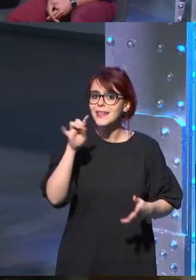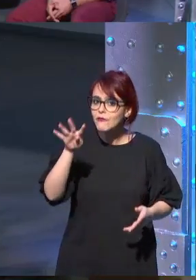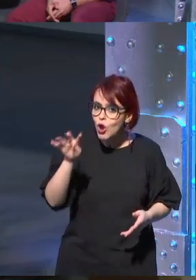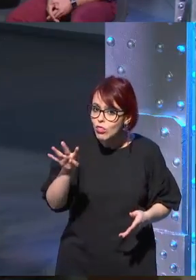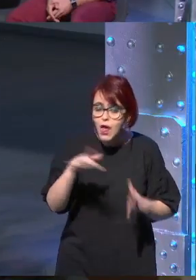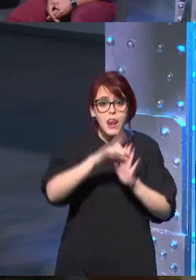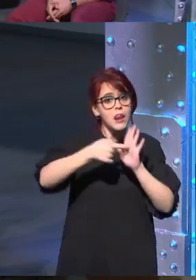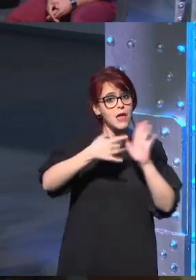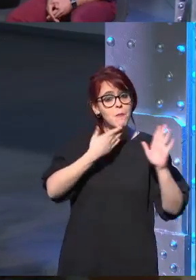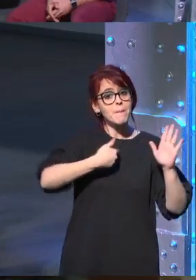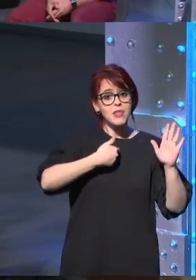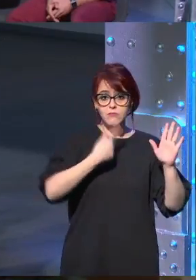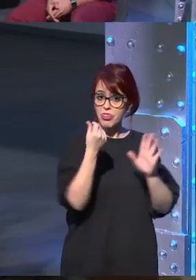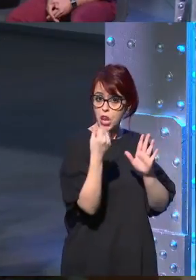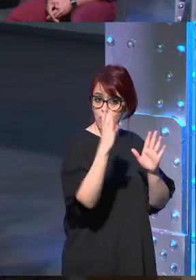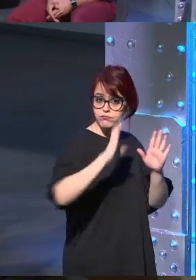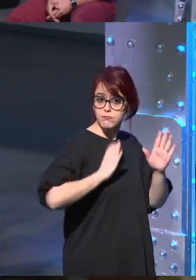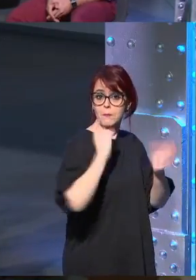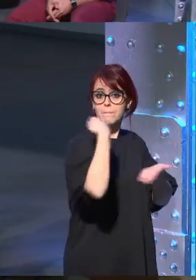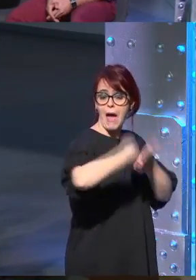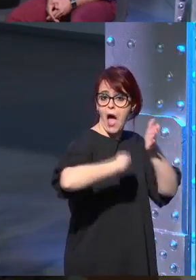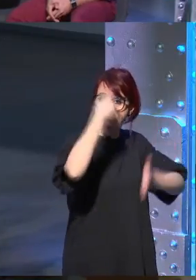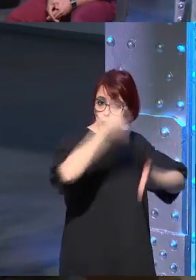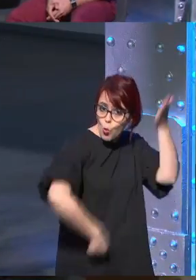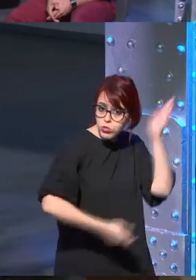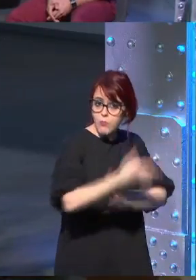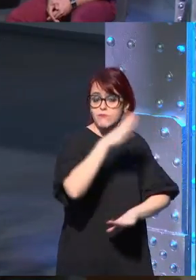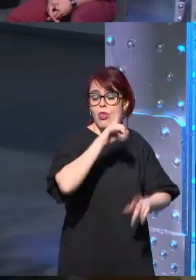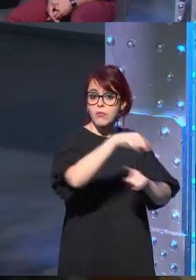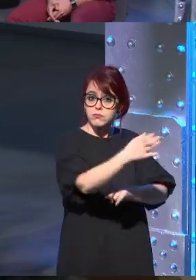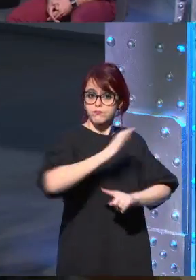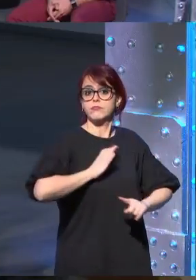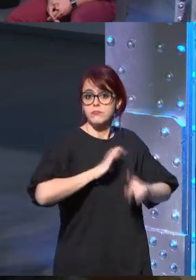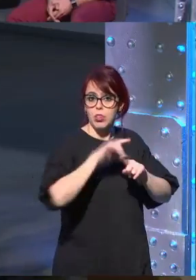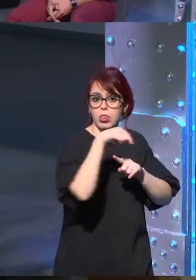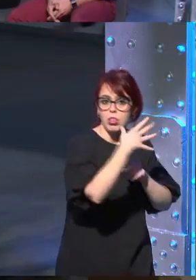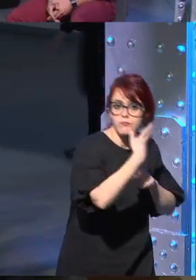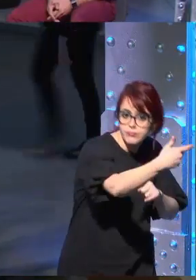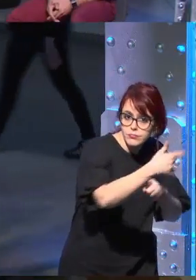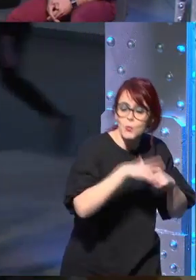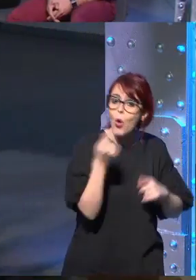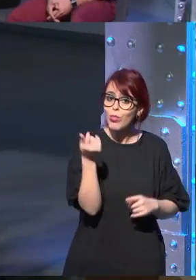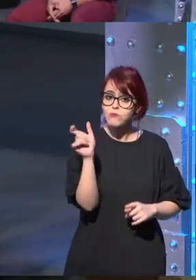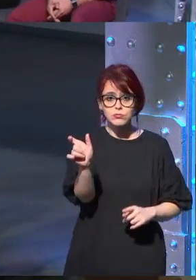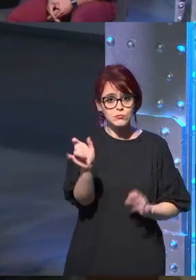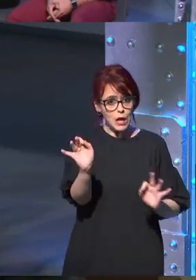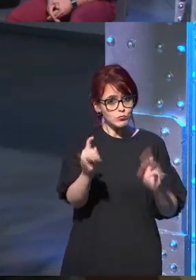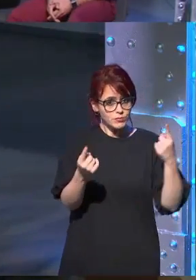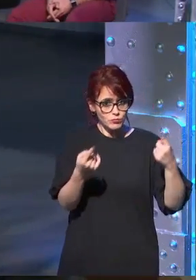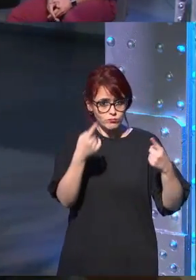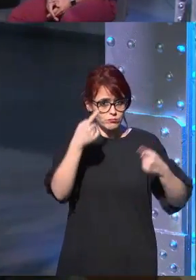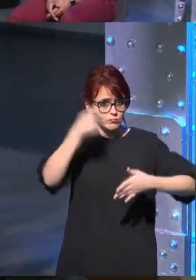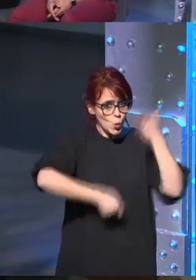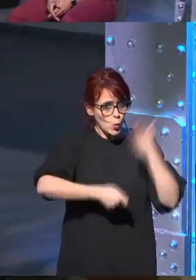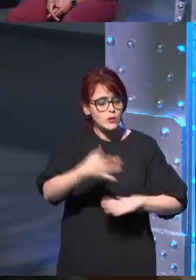aware that the responsibility, the ultimate responsibility, that until a certain age, they will be responsible for whatever the